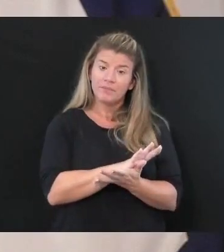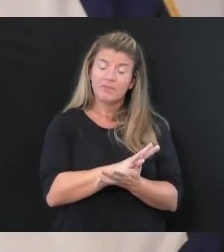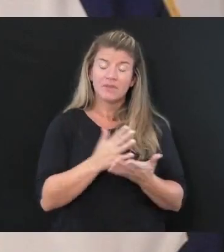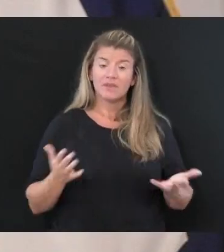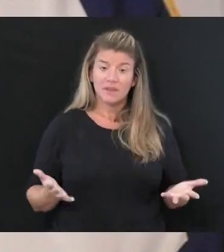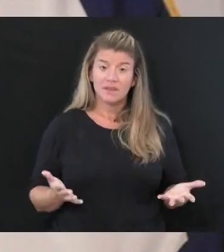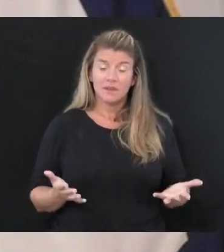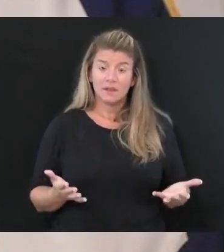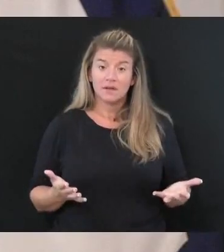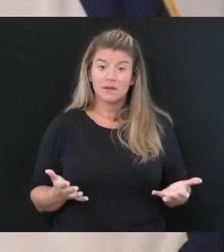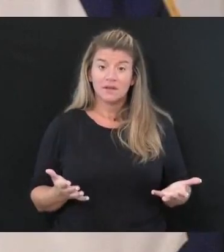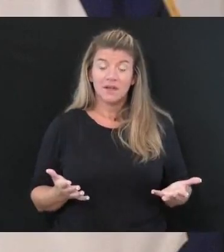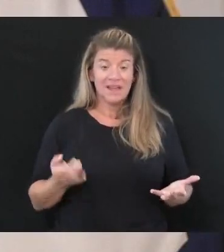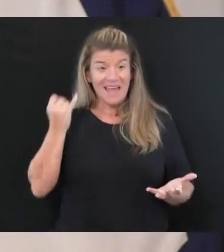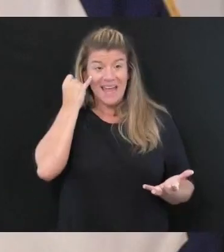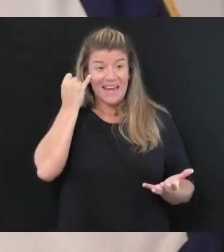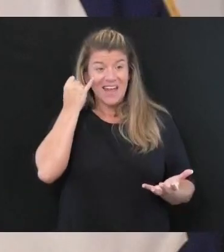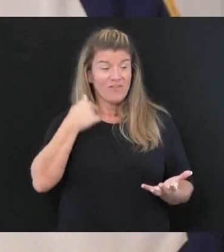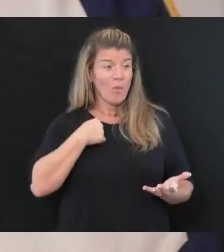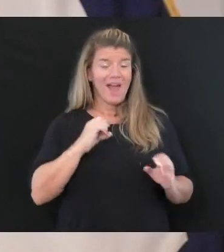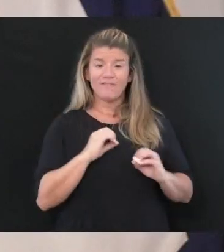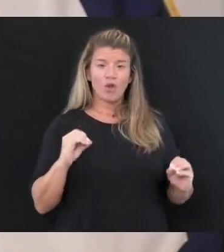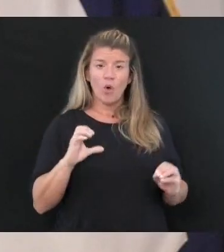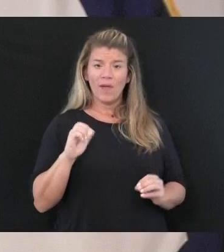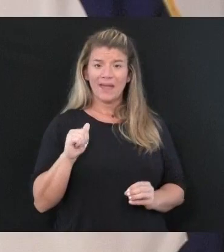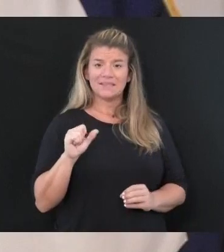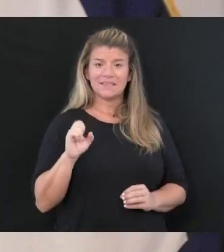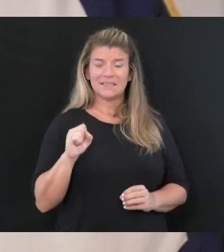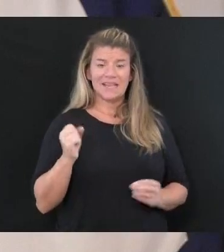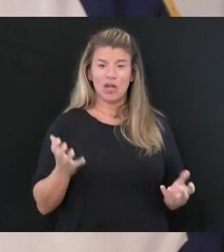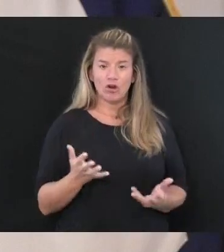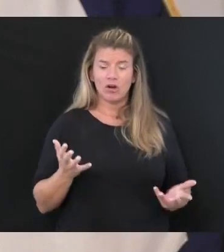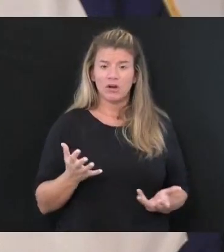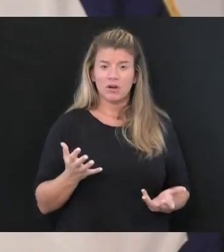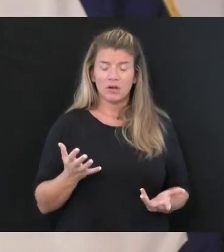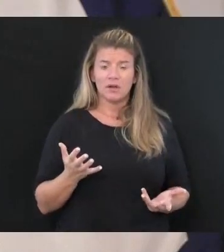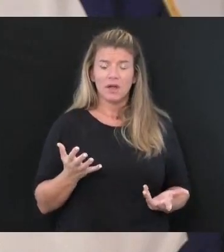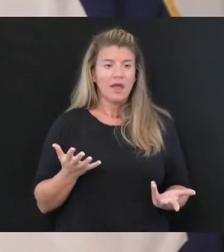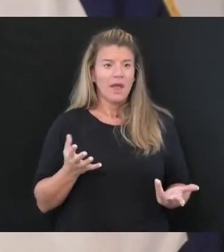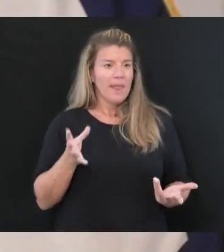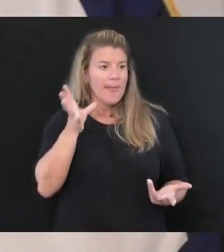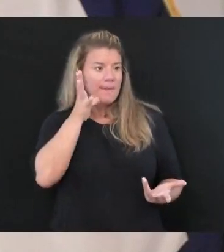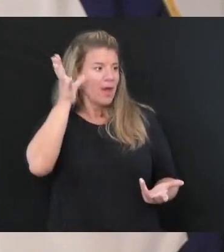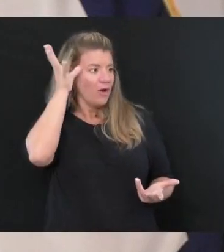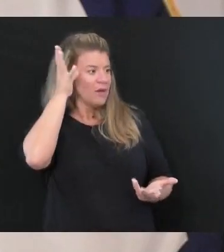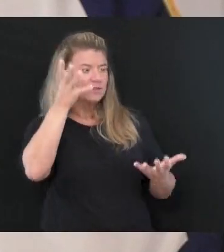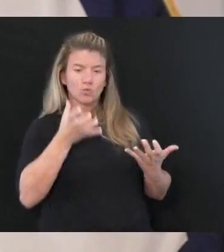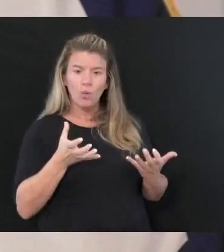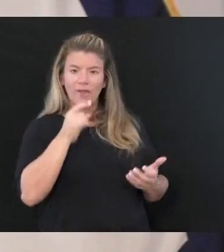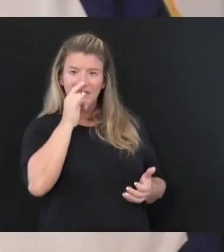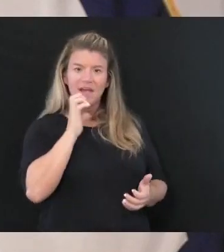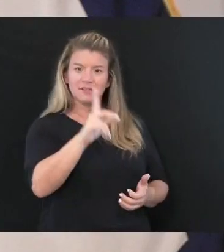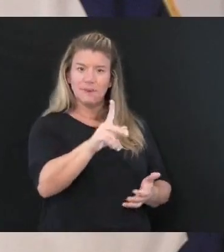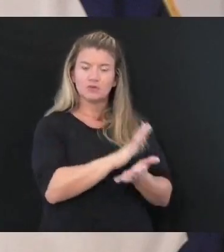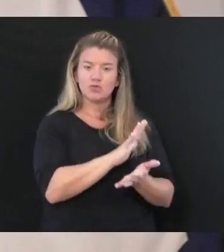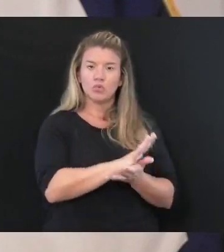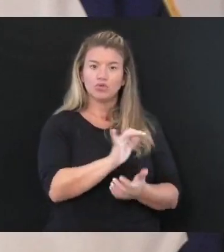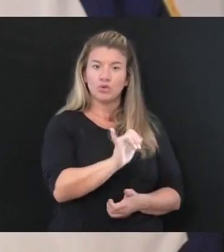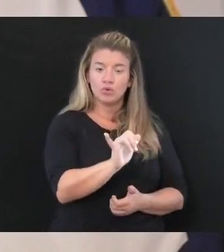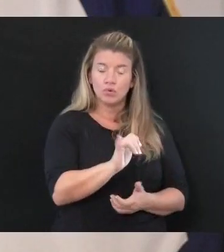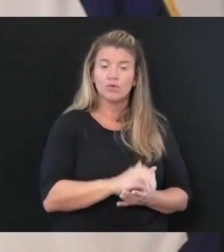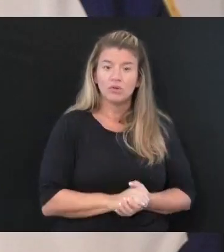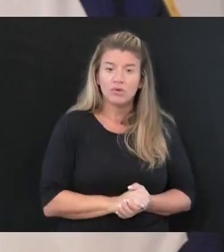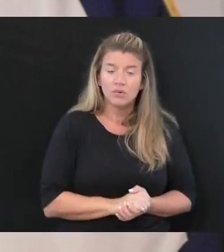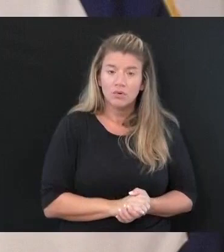Governor, you know, if we don't have any cases here, you know, our parents want the kids to come back to school. And